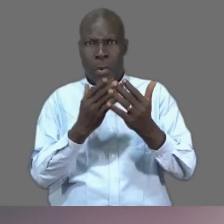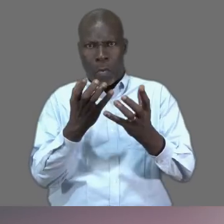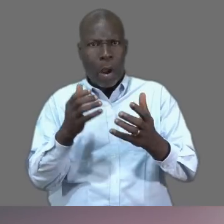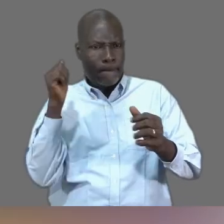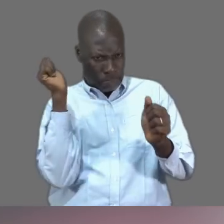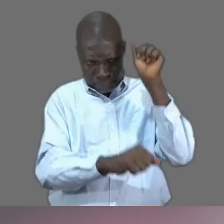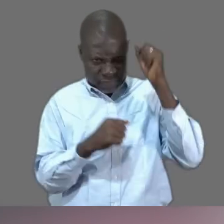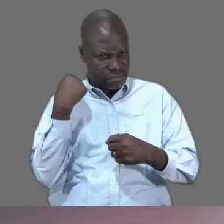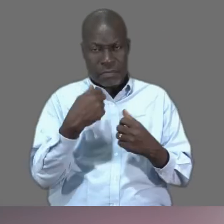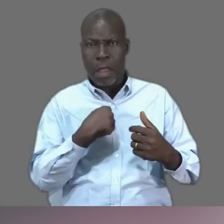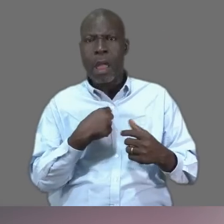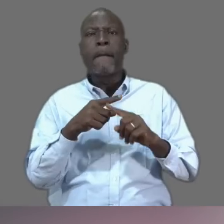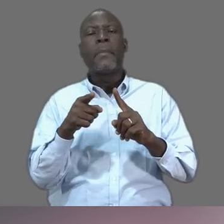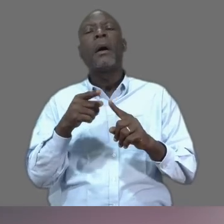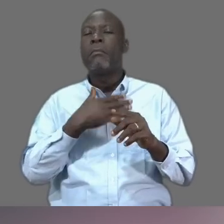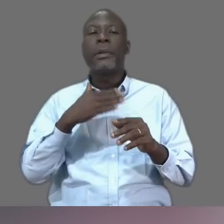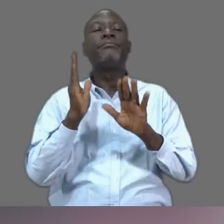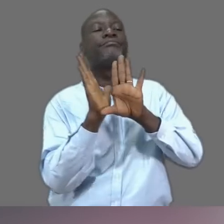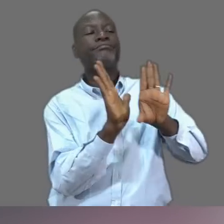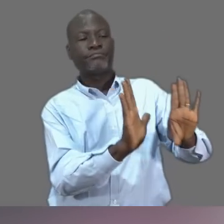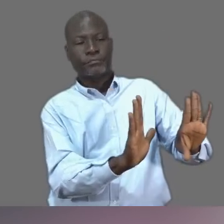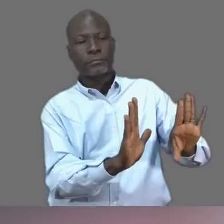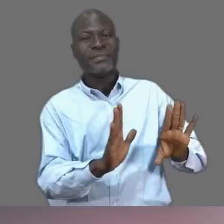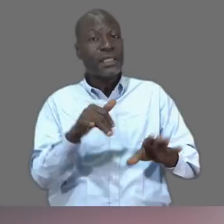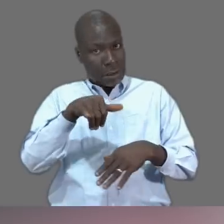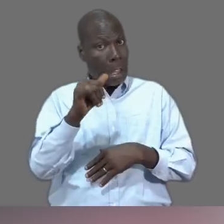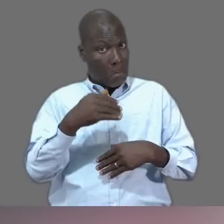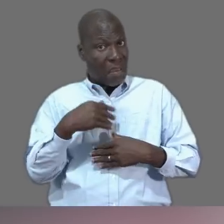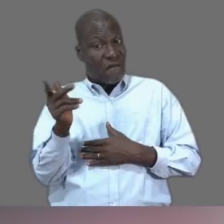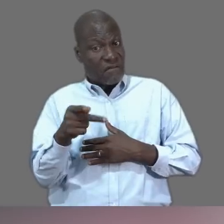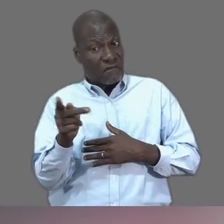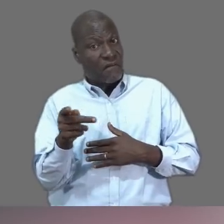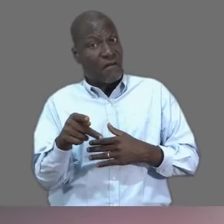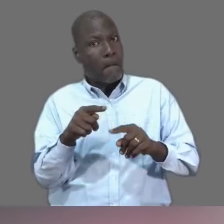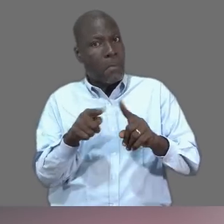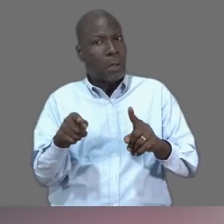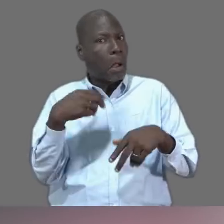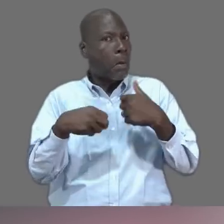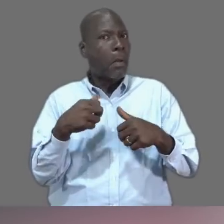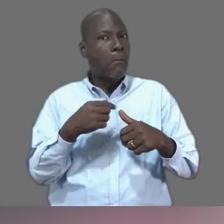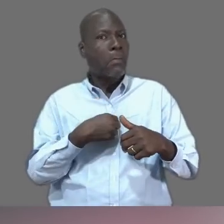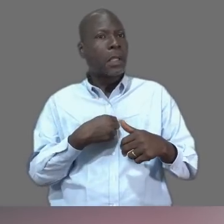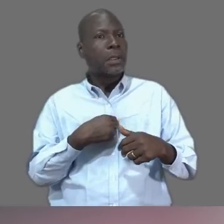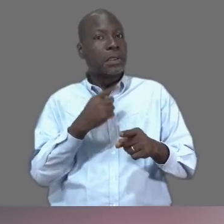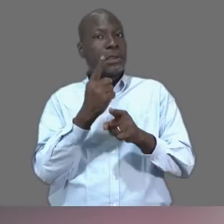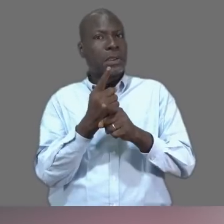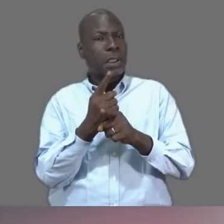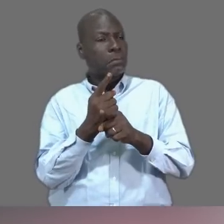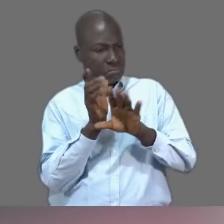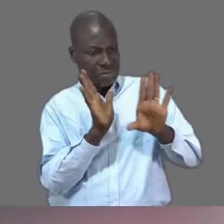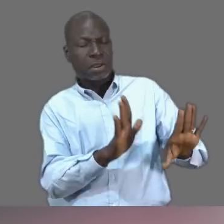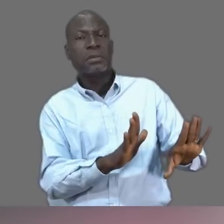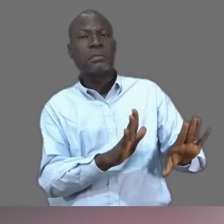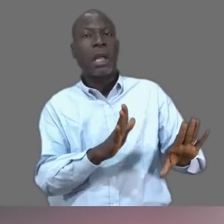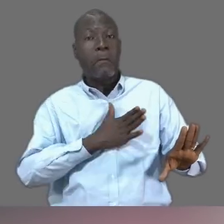two abontissima go for baby, Mancasa, me jay would be Anna if ya will back me with ya. Me kwagwa no mo fe no na